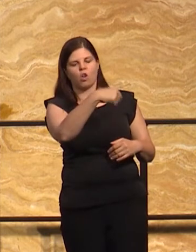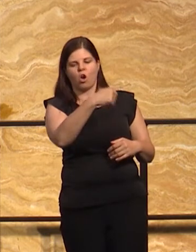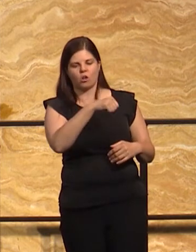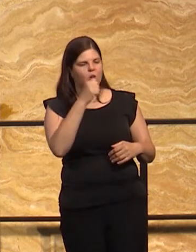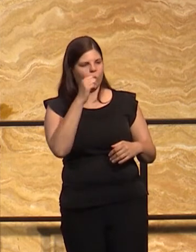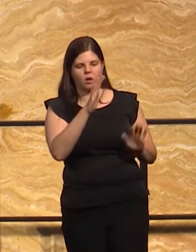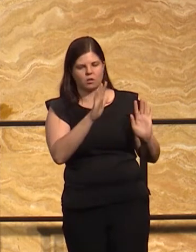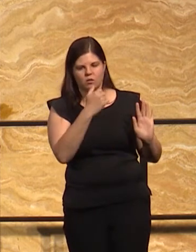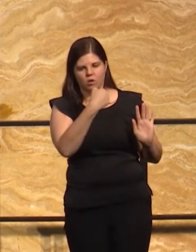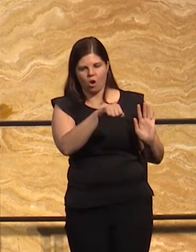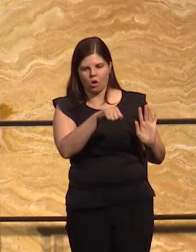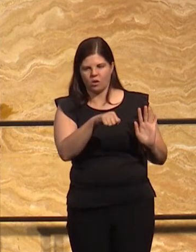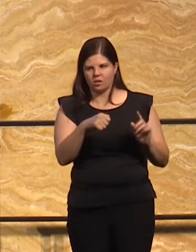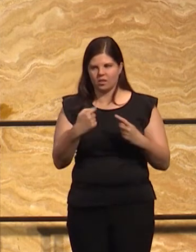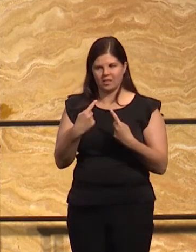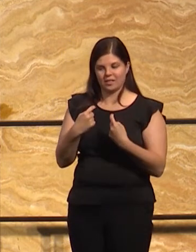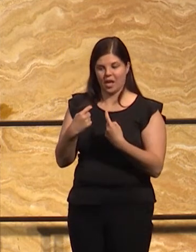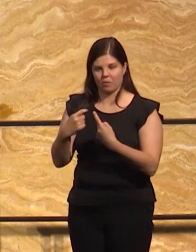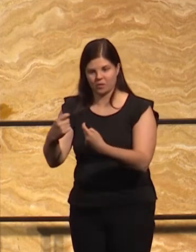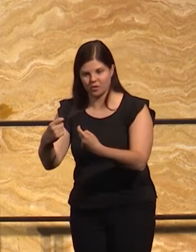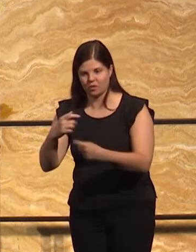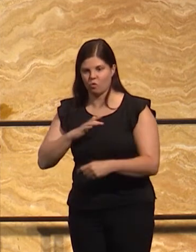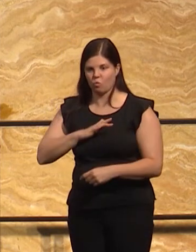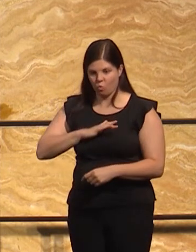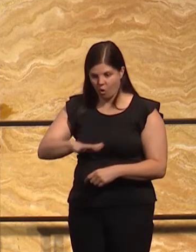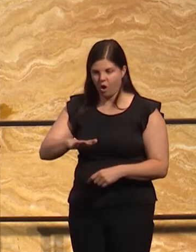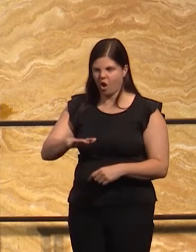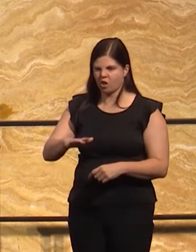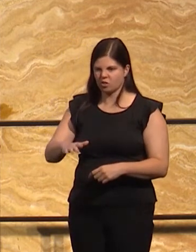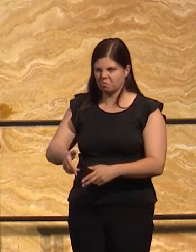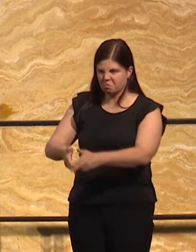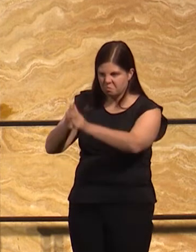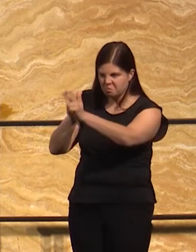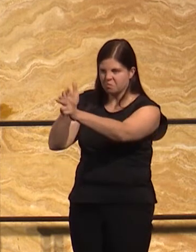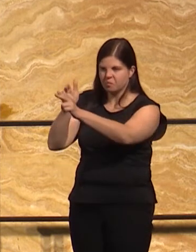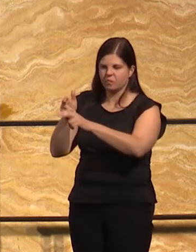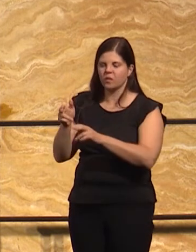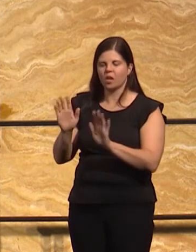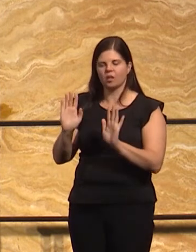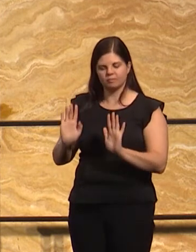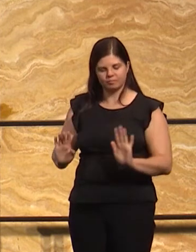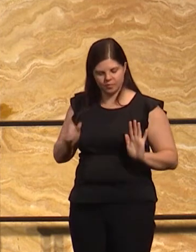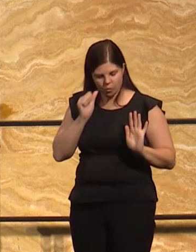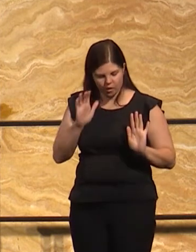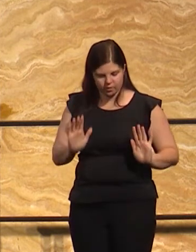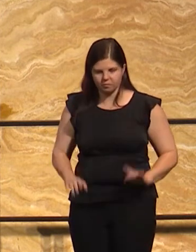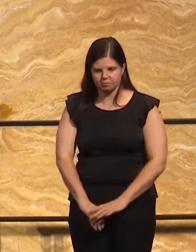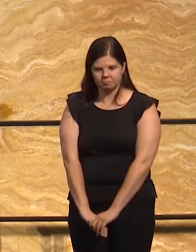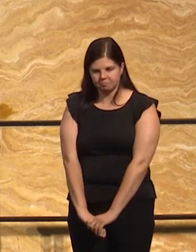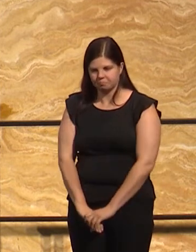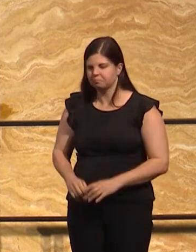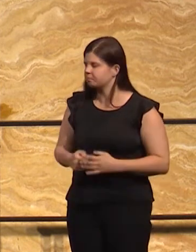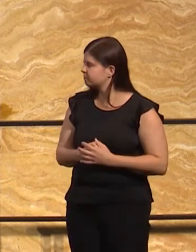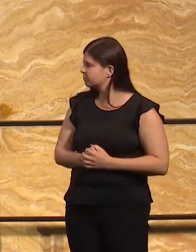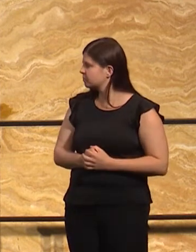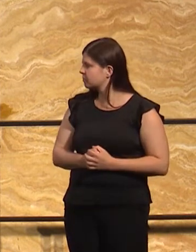we resisted the temptation to pick up weapons at that time. So, and